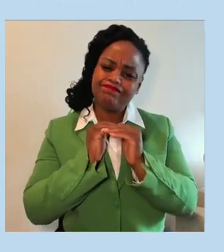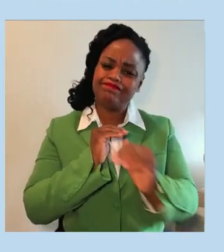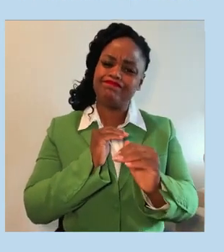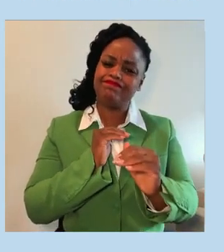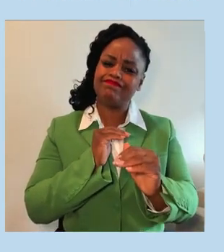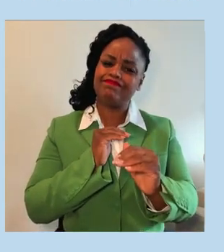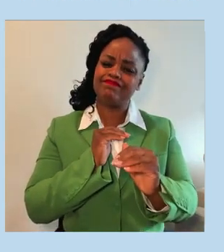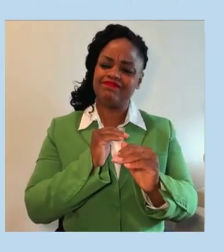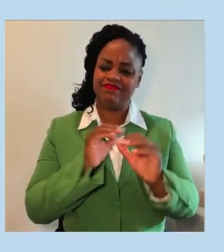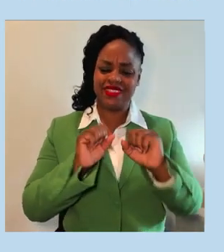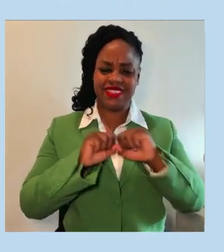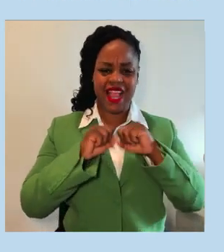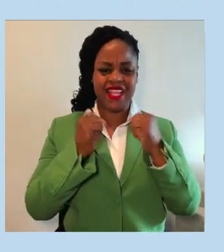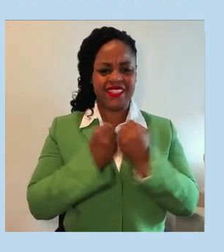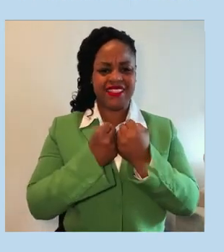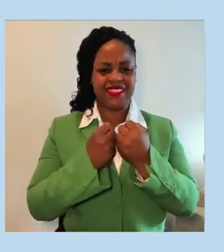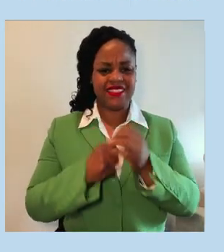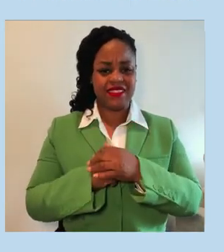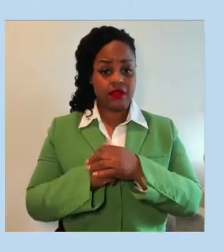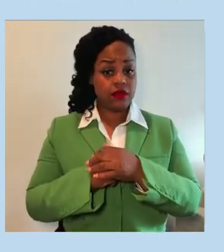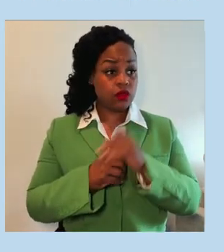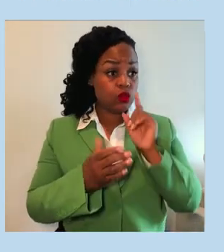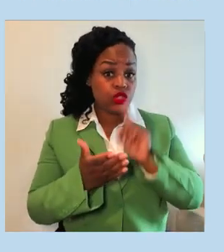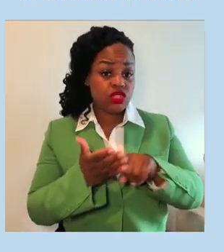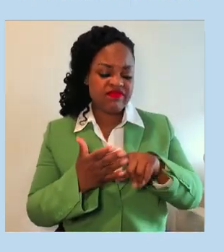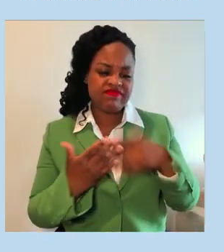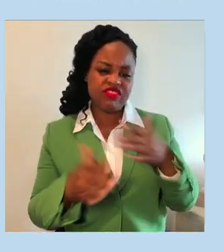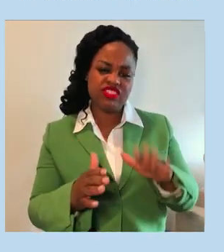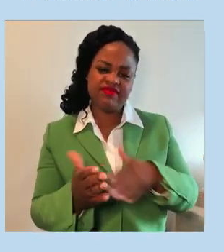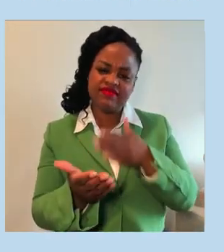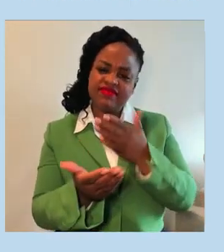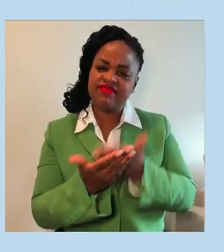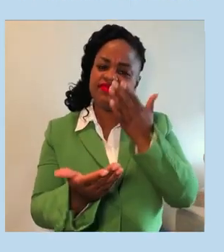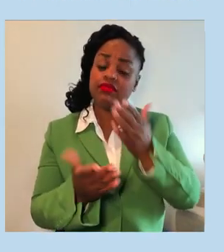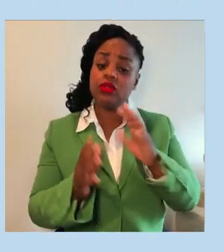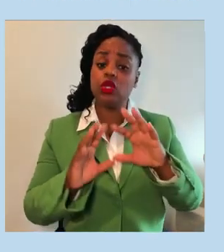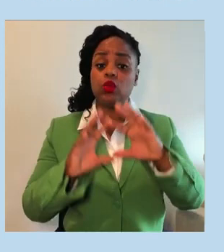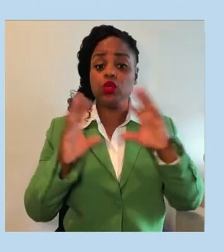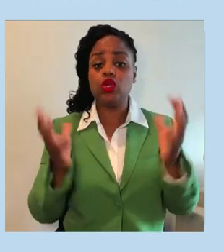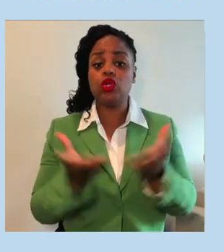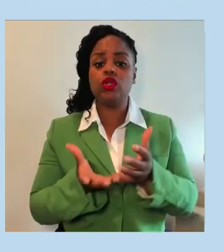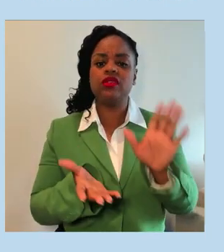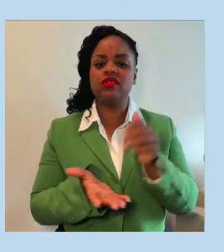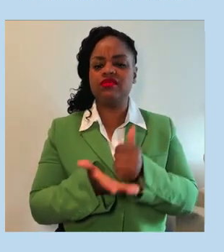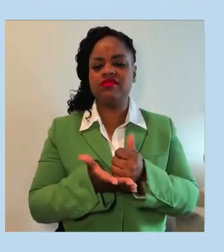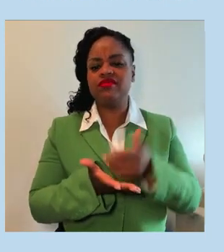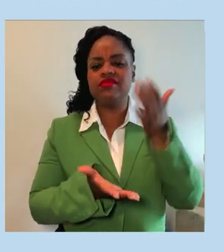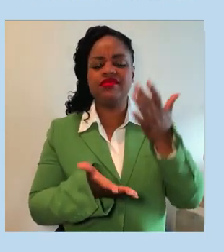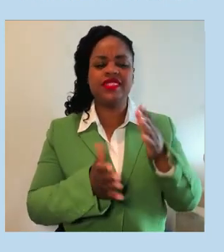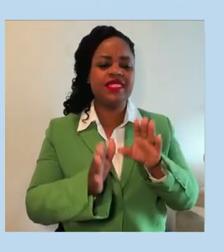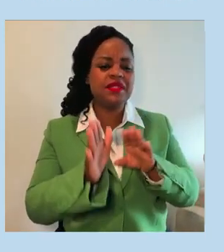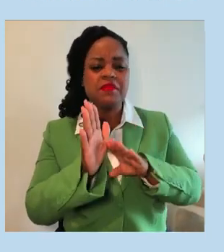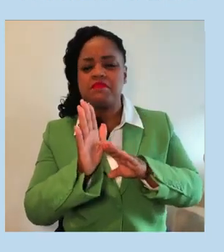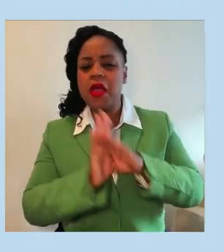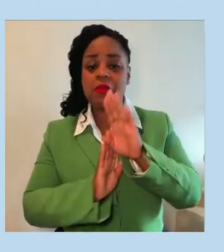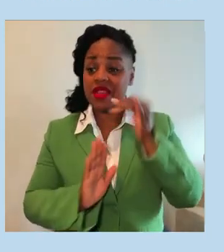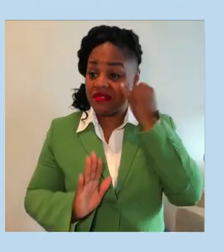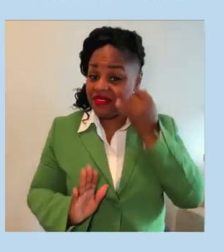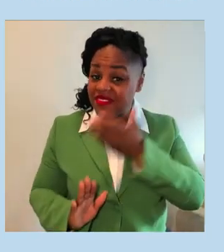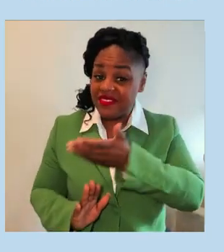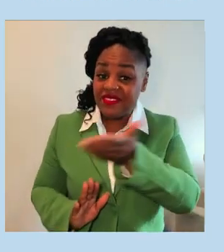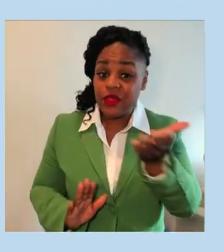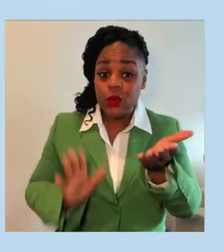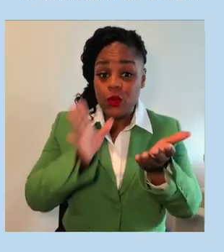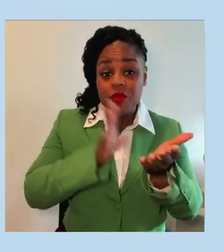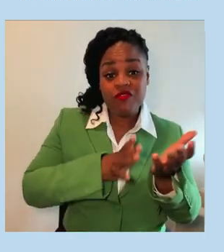prosperous when people of all genders can participate fully and equitably in every sphere of public life. Economies are larger and stronger when